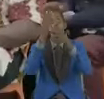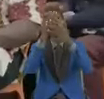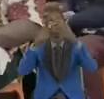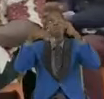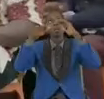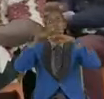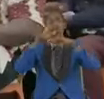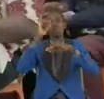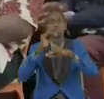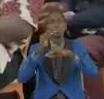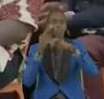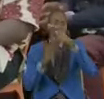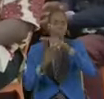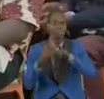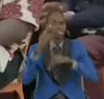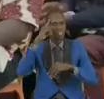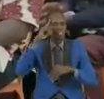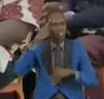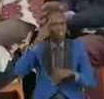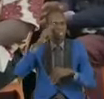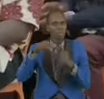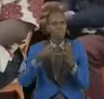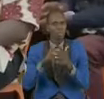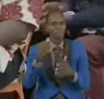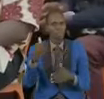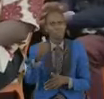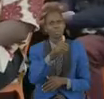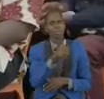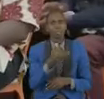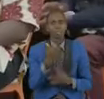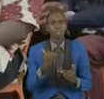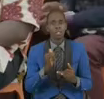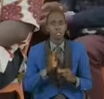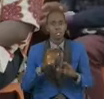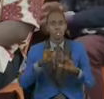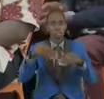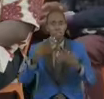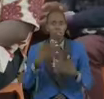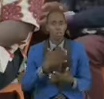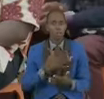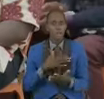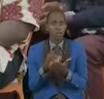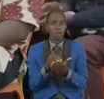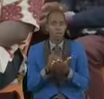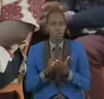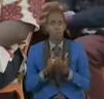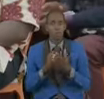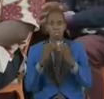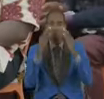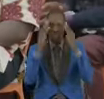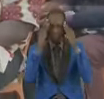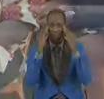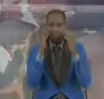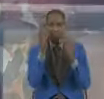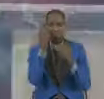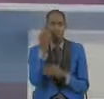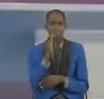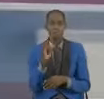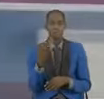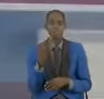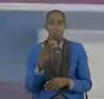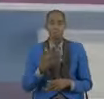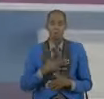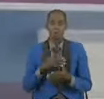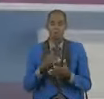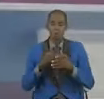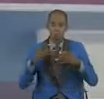it yourself. Let me give you my own experience, my own understanding of my own personal